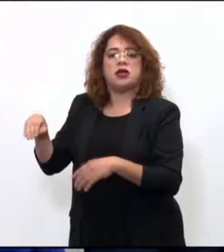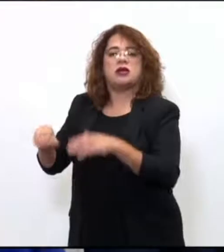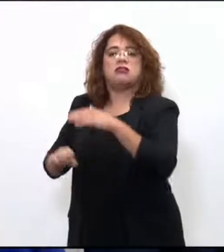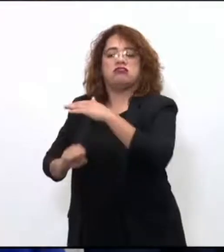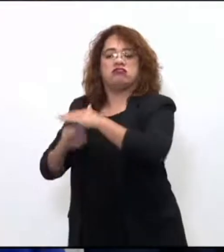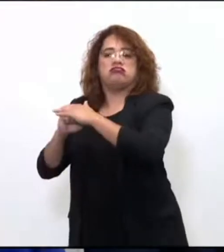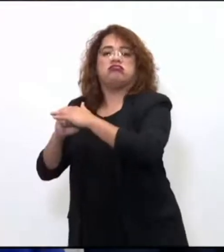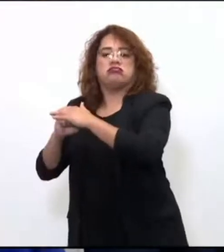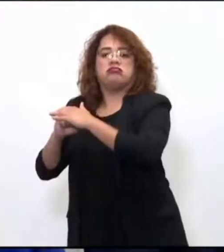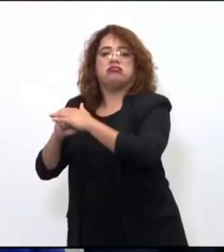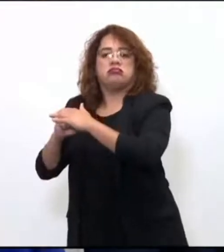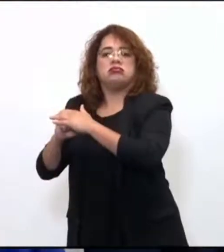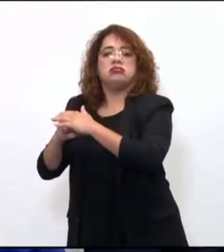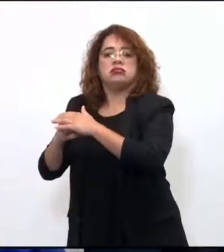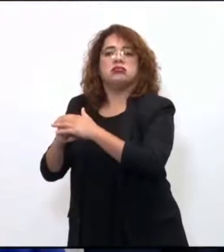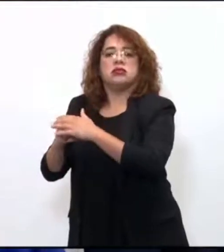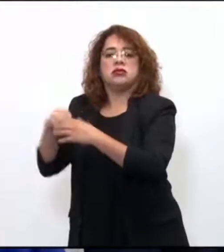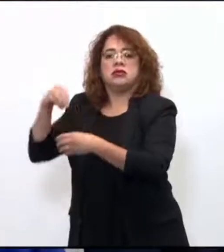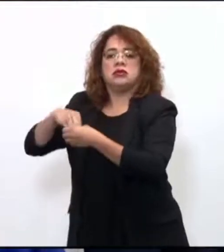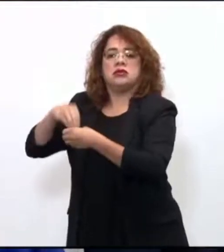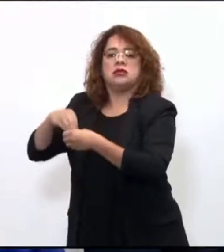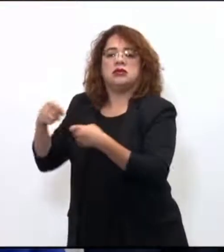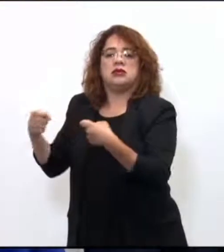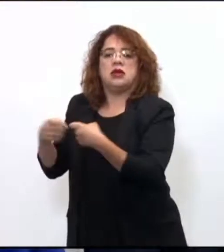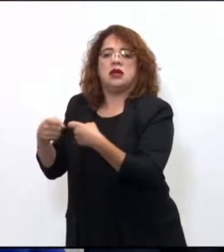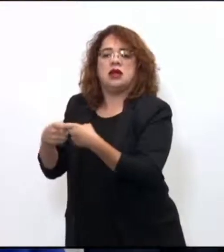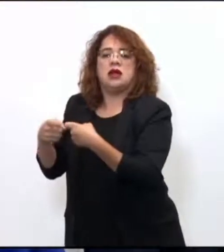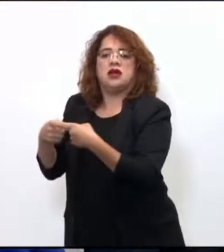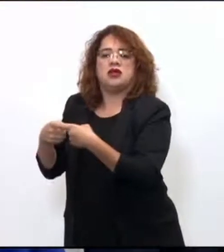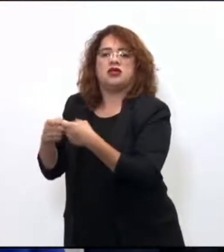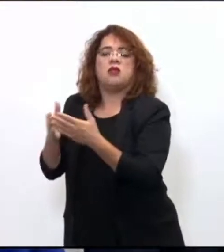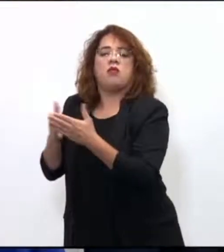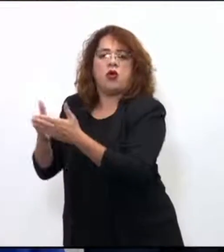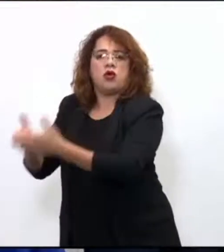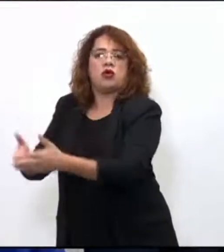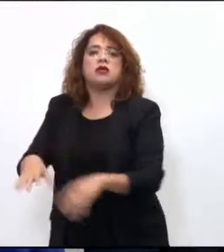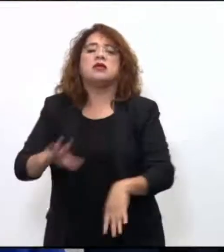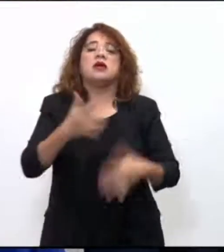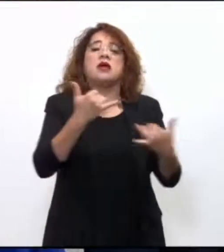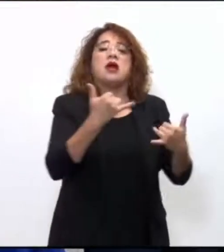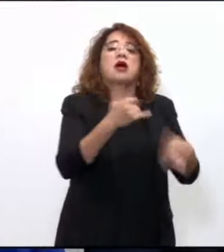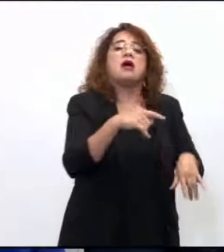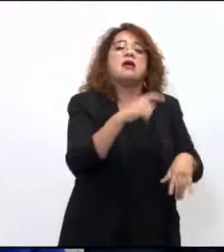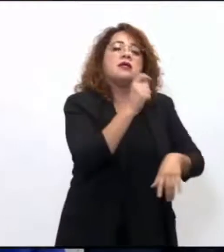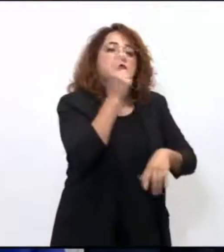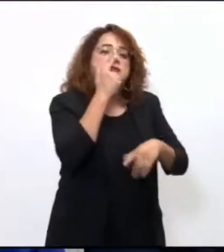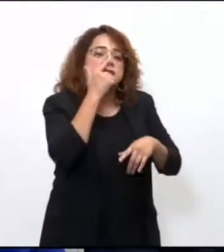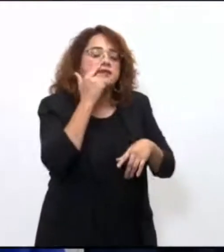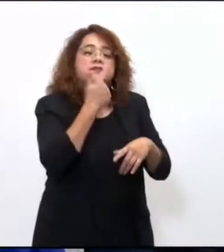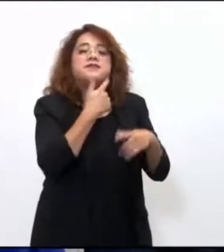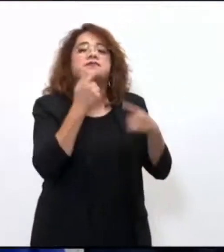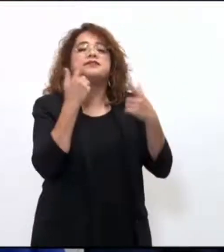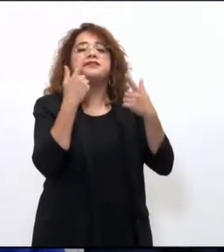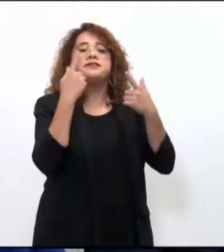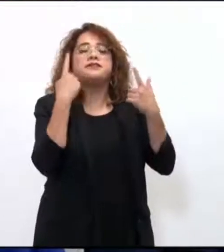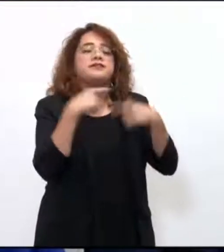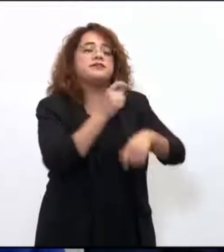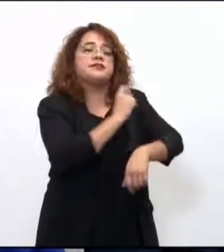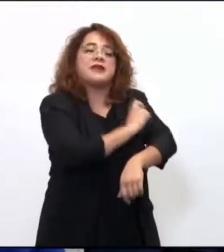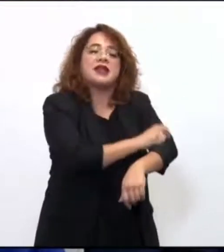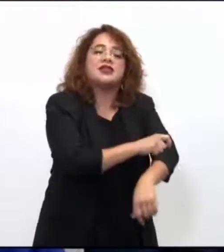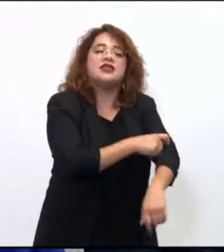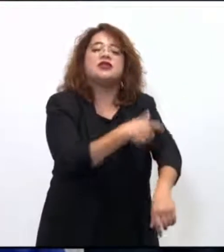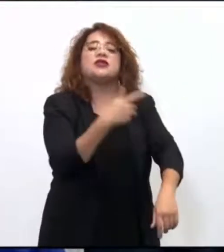In regards to personal care establishments, piercing and tattooing services for the mouth or nose area may resume.